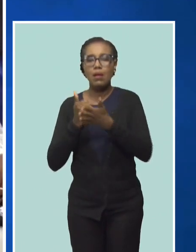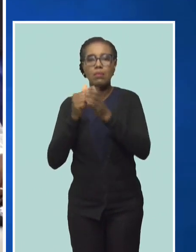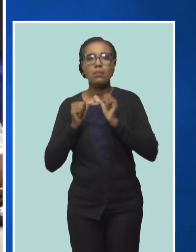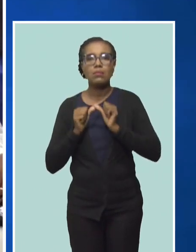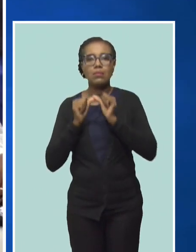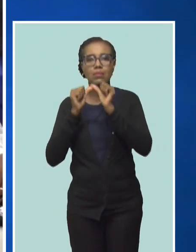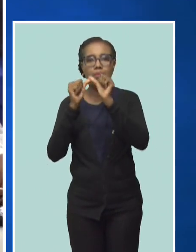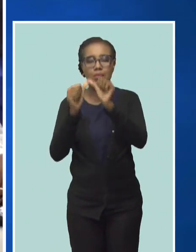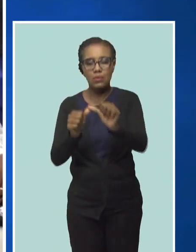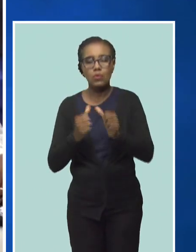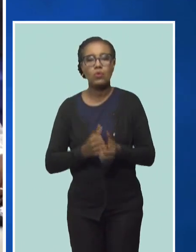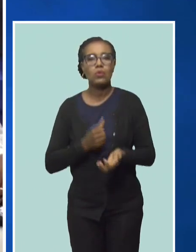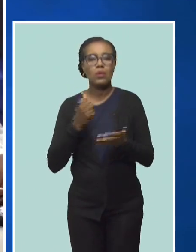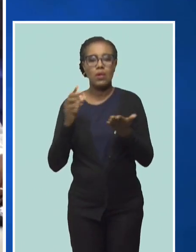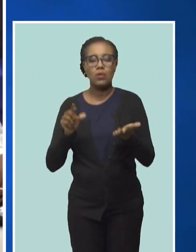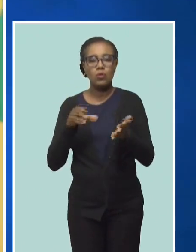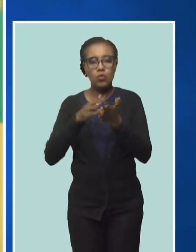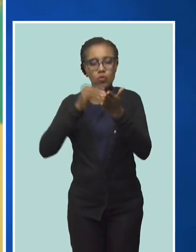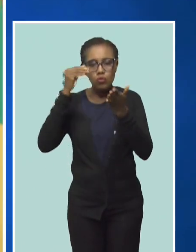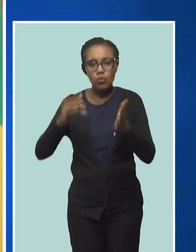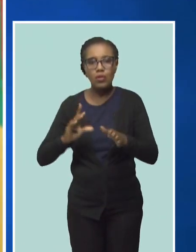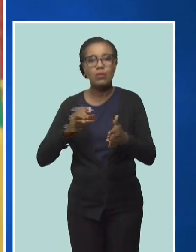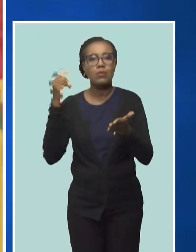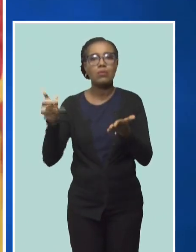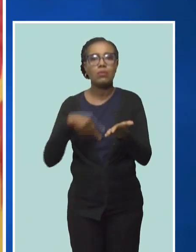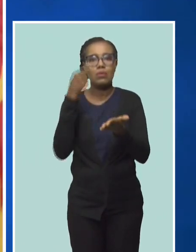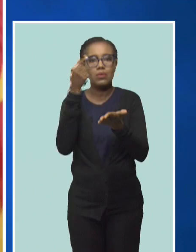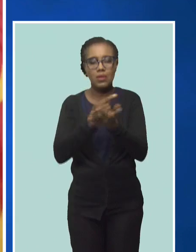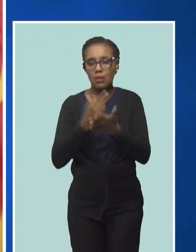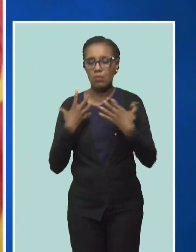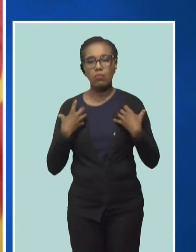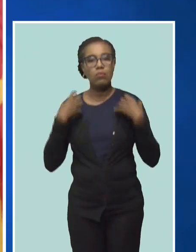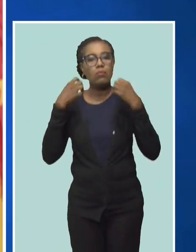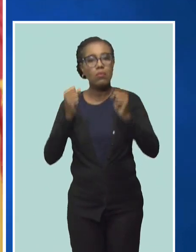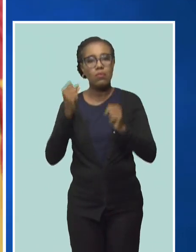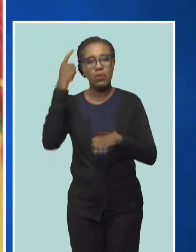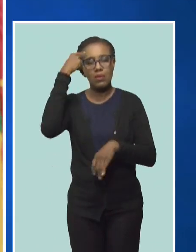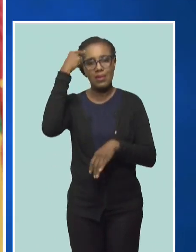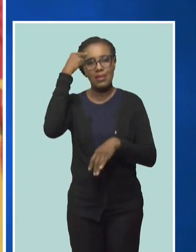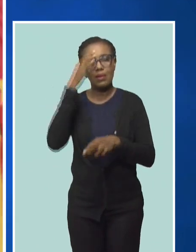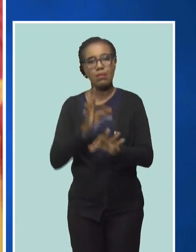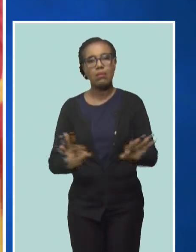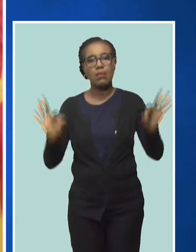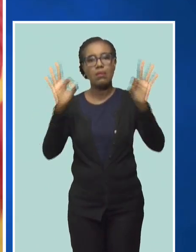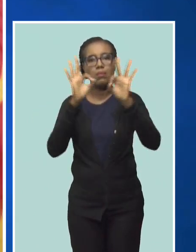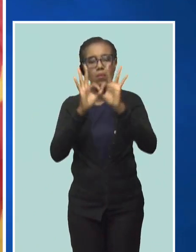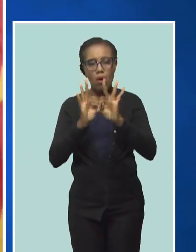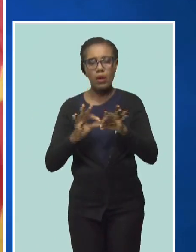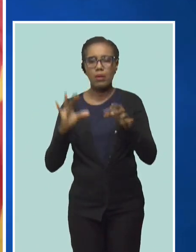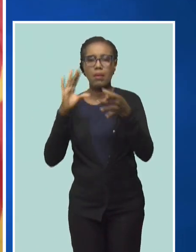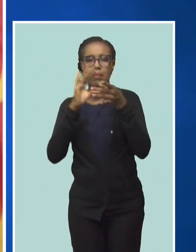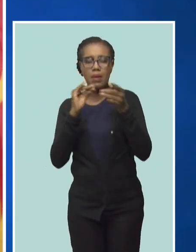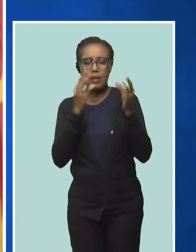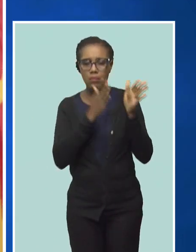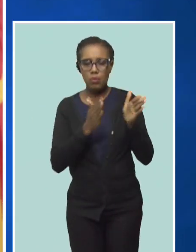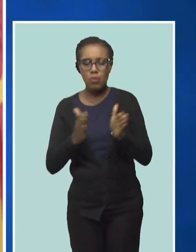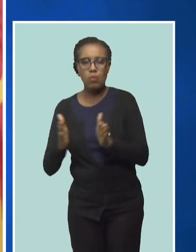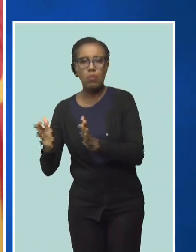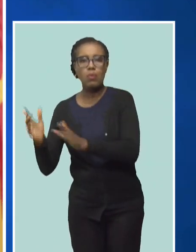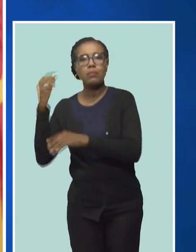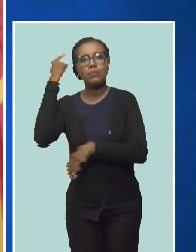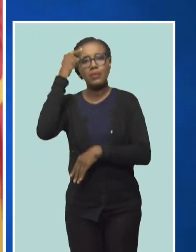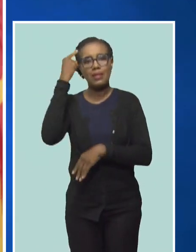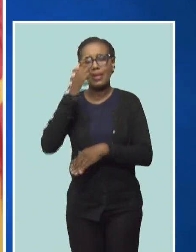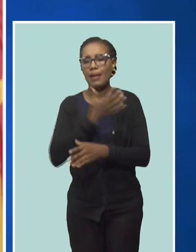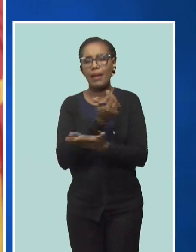produce graduates with an academic competence and the critical thinking and strategic thinking to operate in any environment of